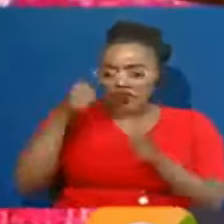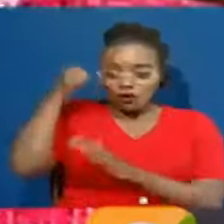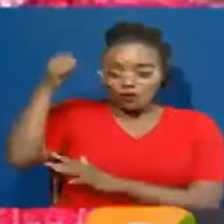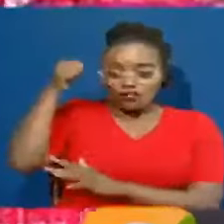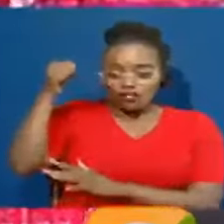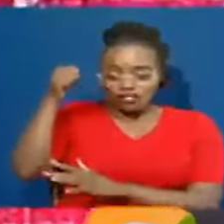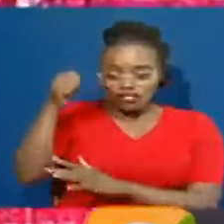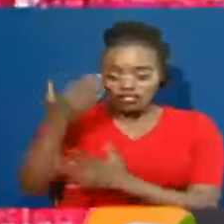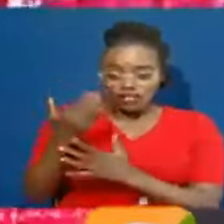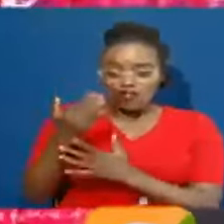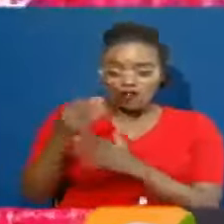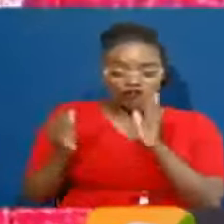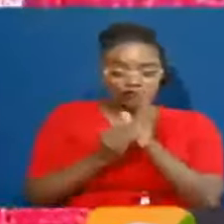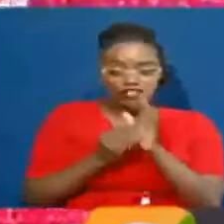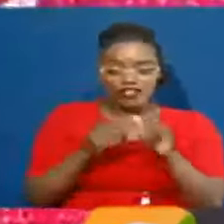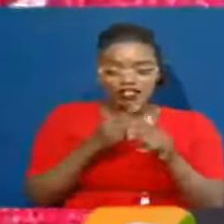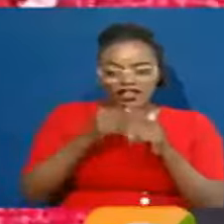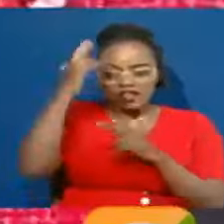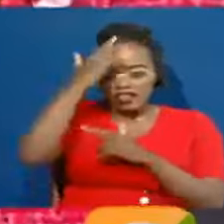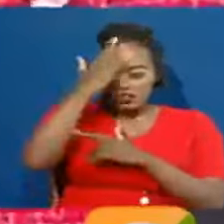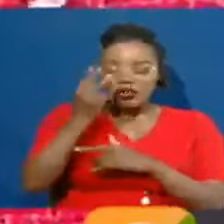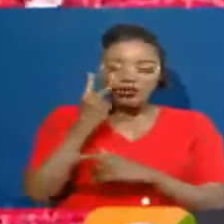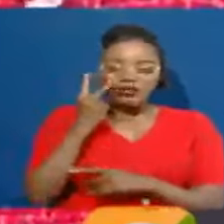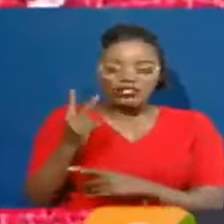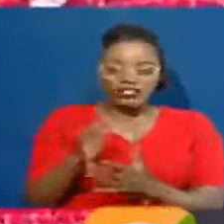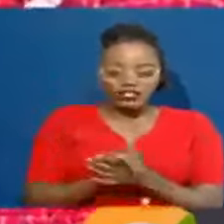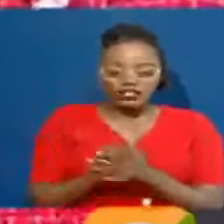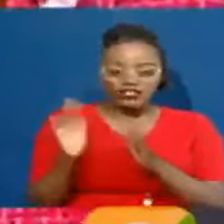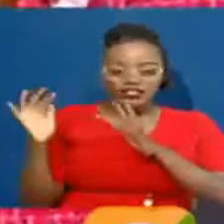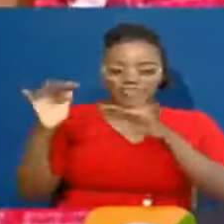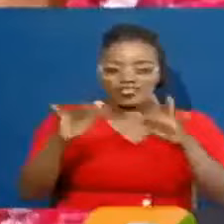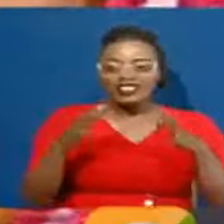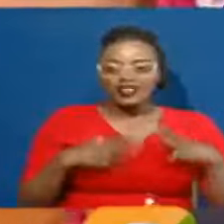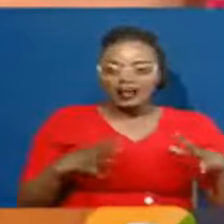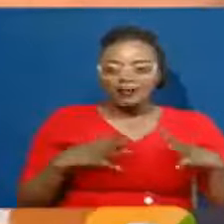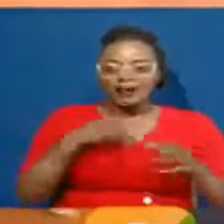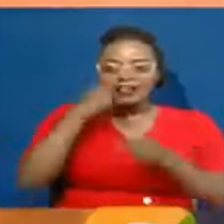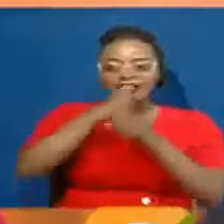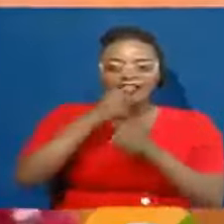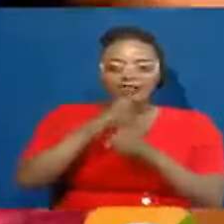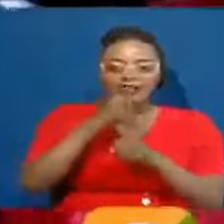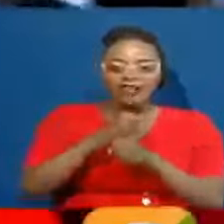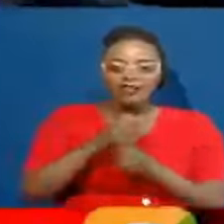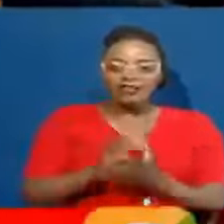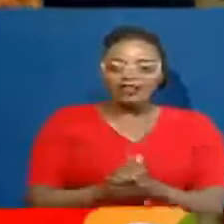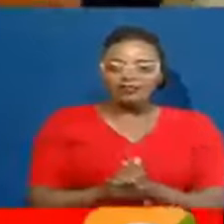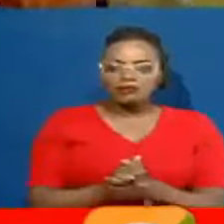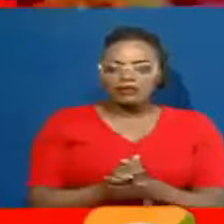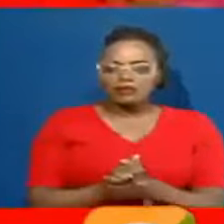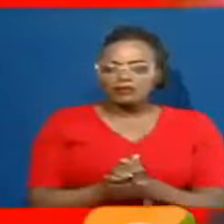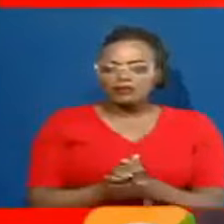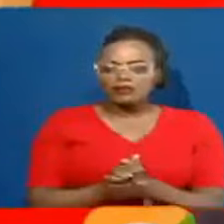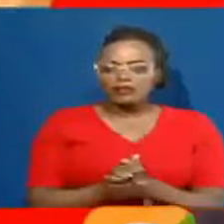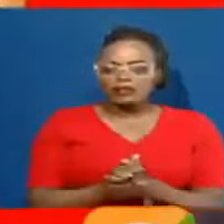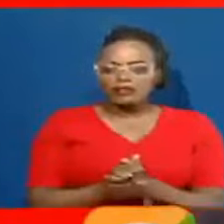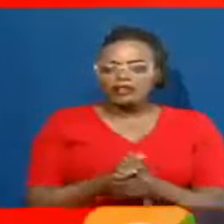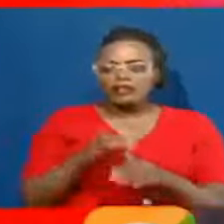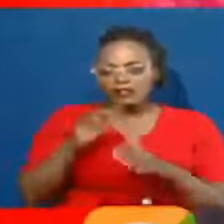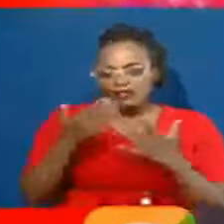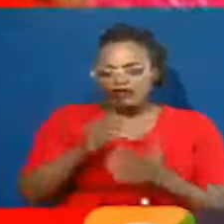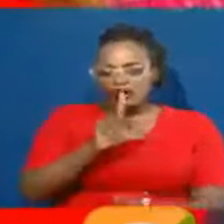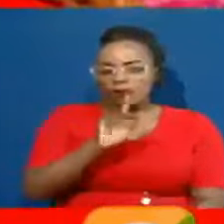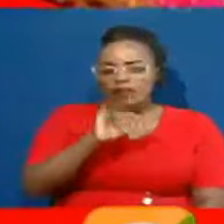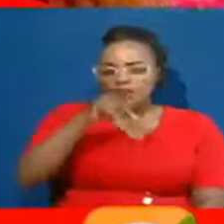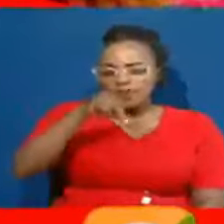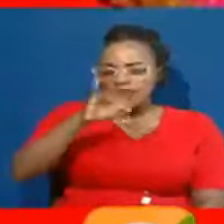politically castigated, that is why you have seen the turn up and how the vote was done. Thank you for your views. Mheshimiwa from